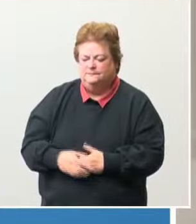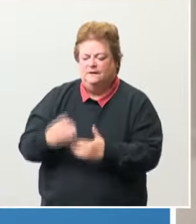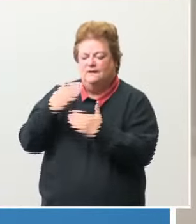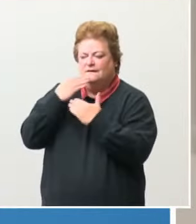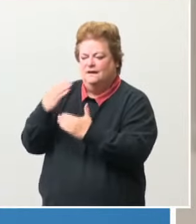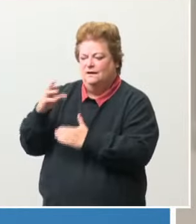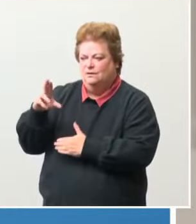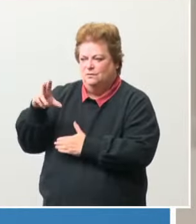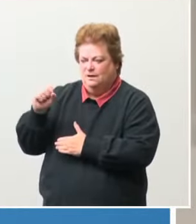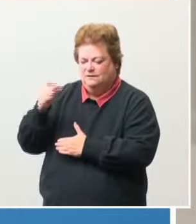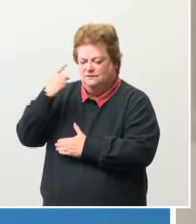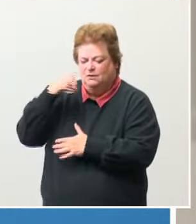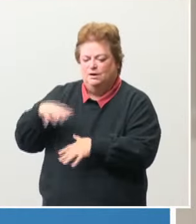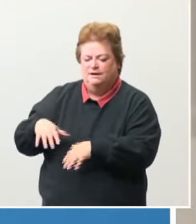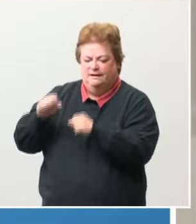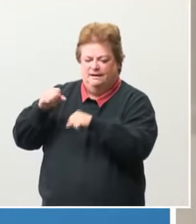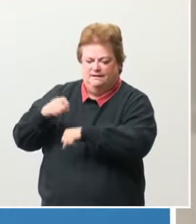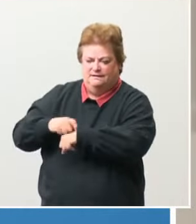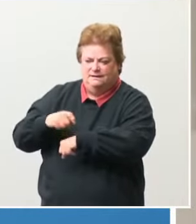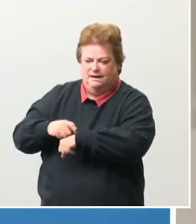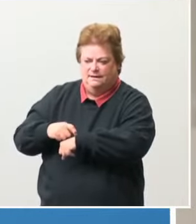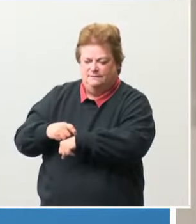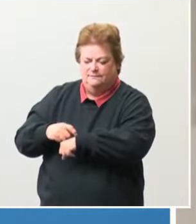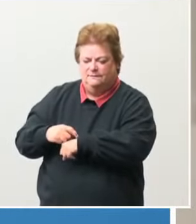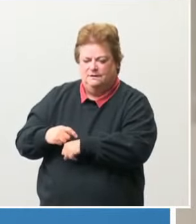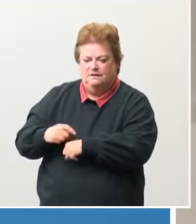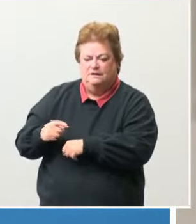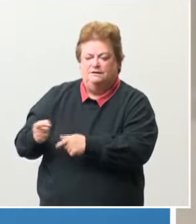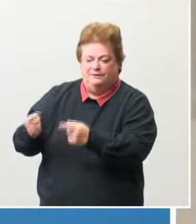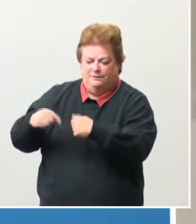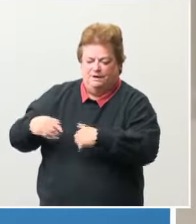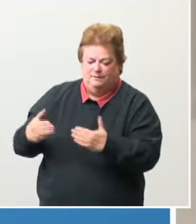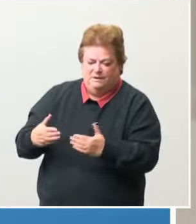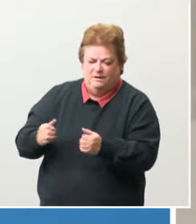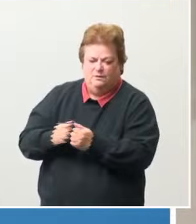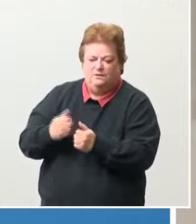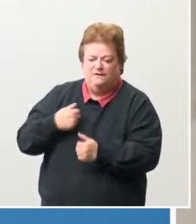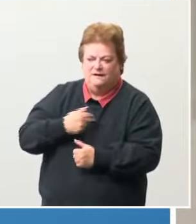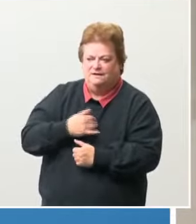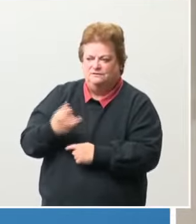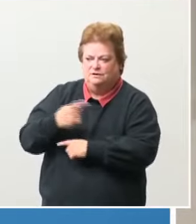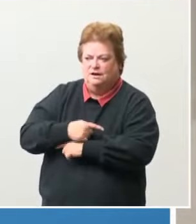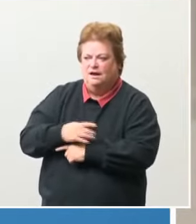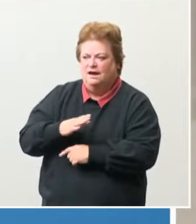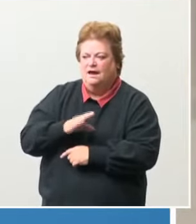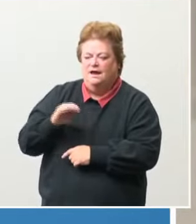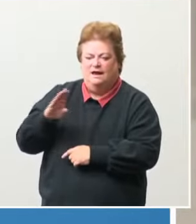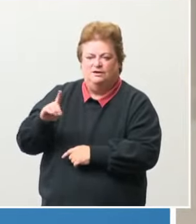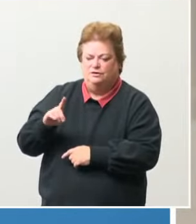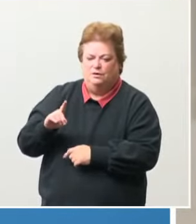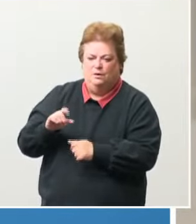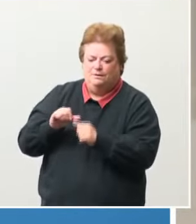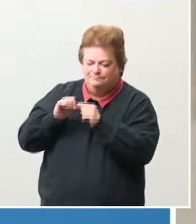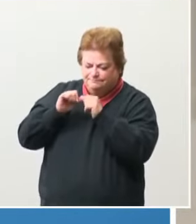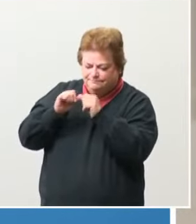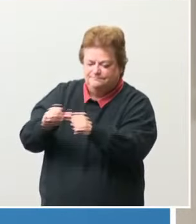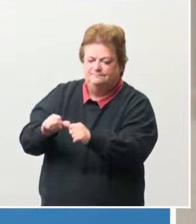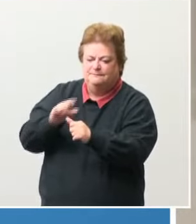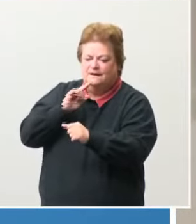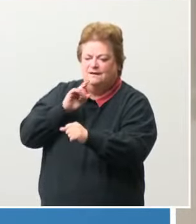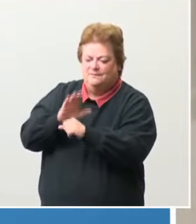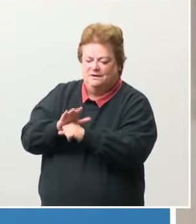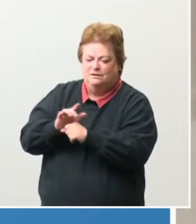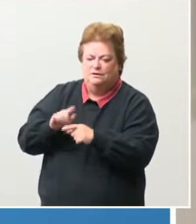Thank you, Russ, for taking the time to be here today with us and for your unwavering commitment to caring for the people